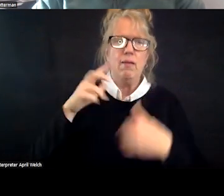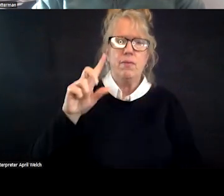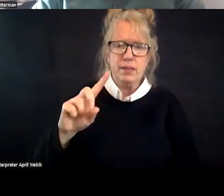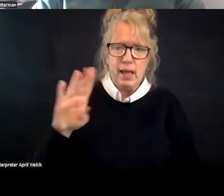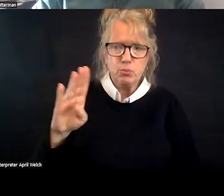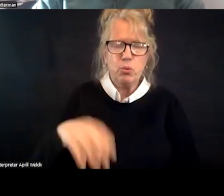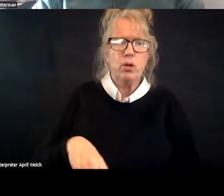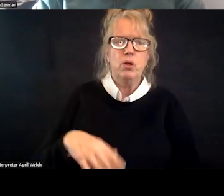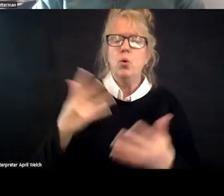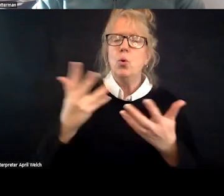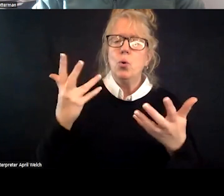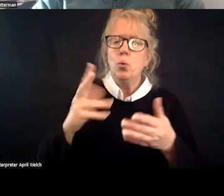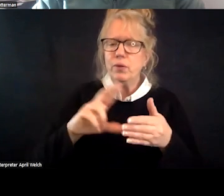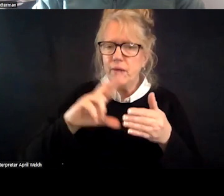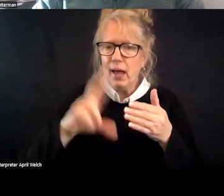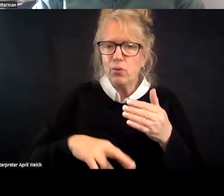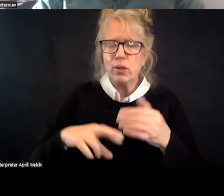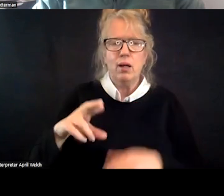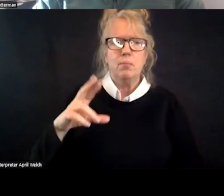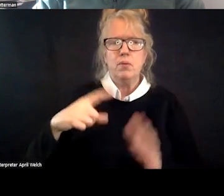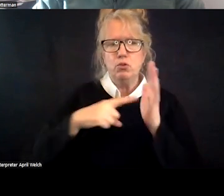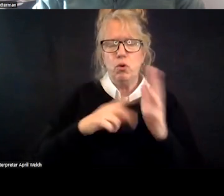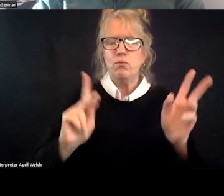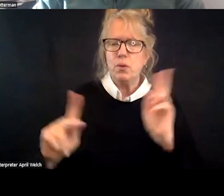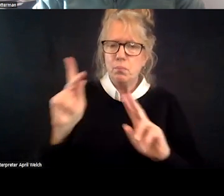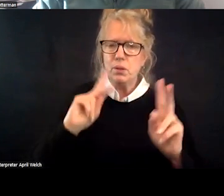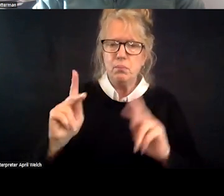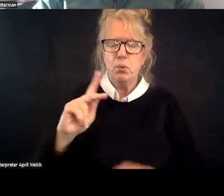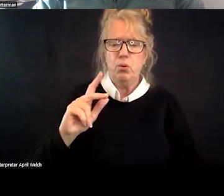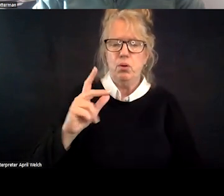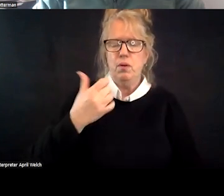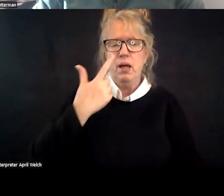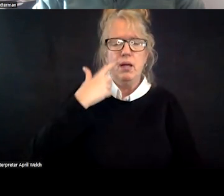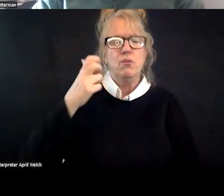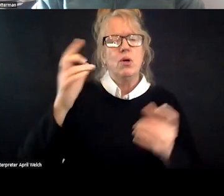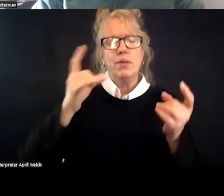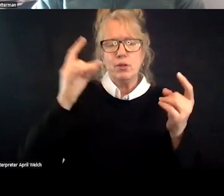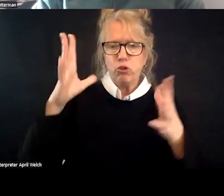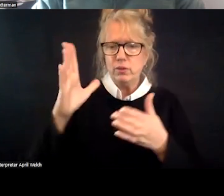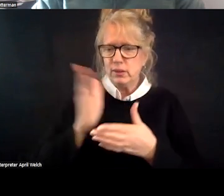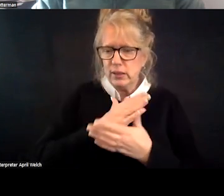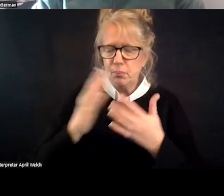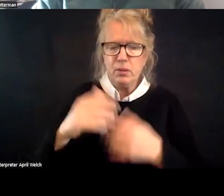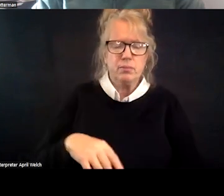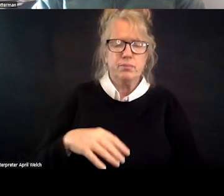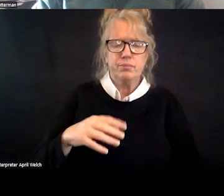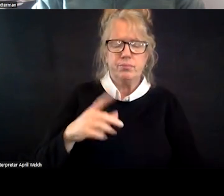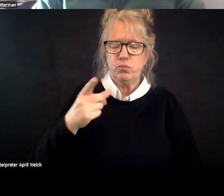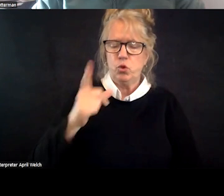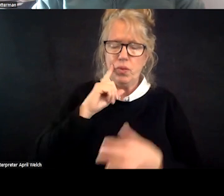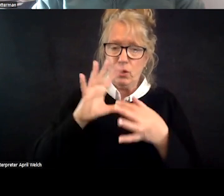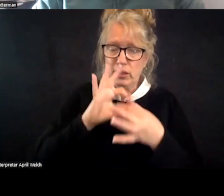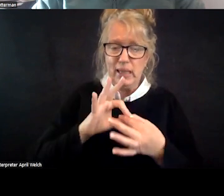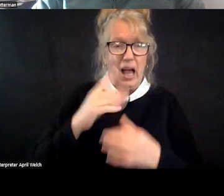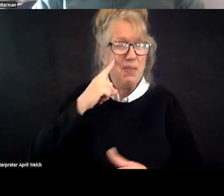what are the outcomes of people that are calling or going to their crisis continuum. And so these are linked, and I